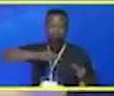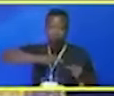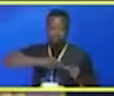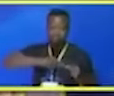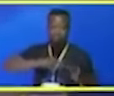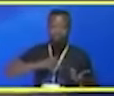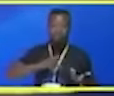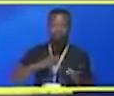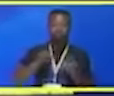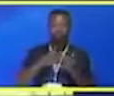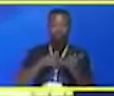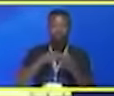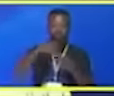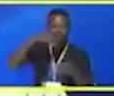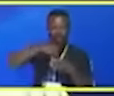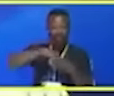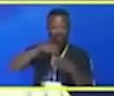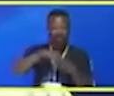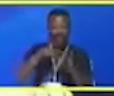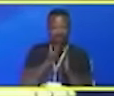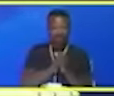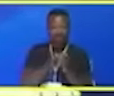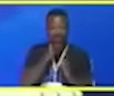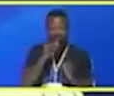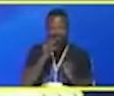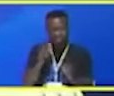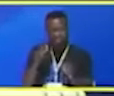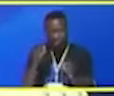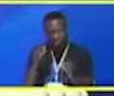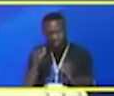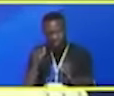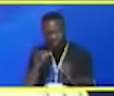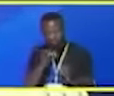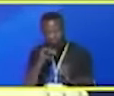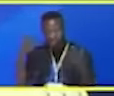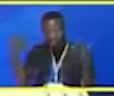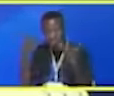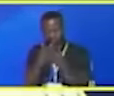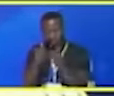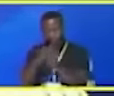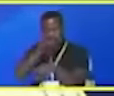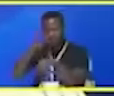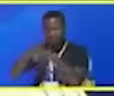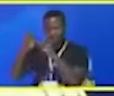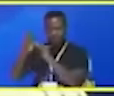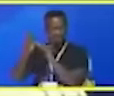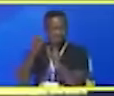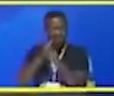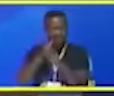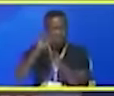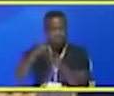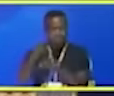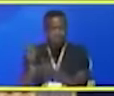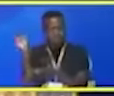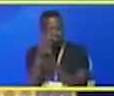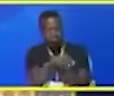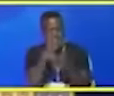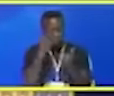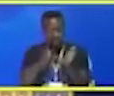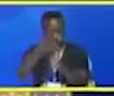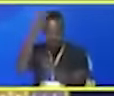That everything that is inconsistent with the nature of God, you have an assignment to crucify it this